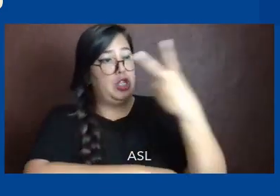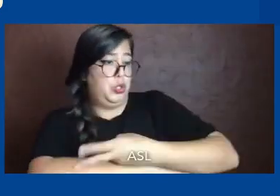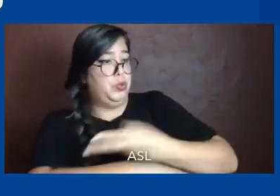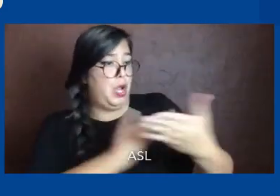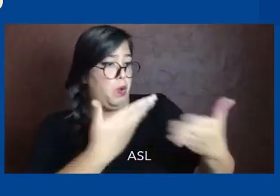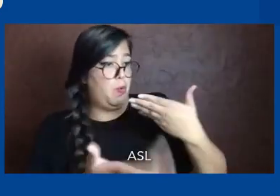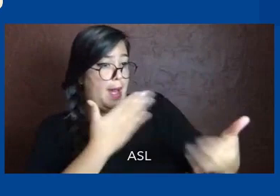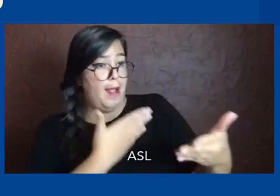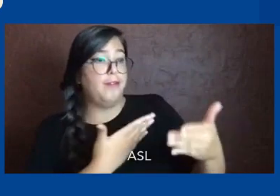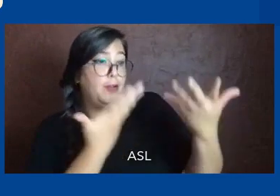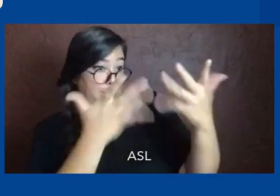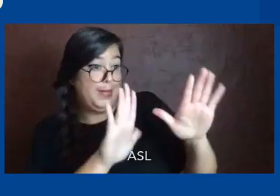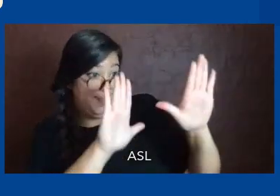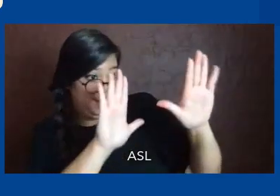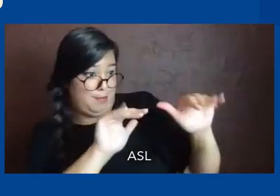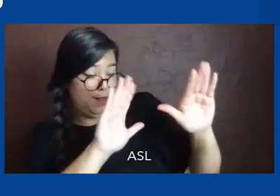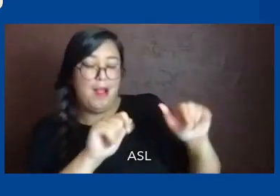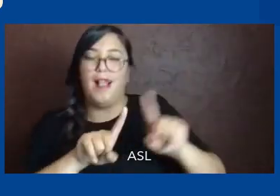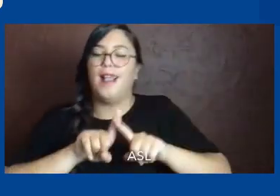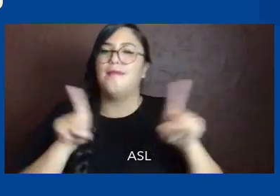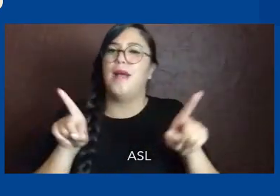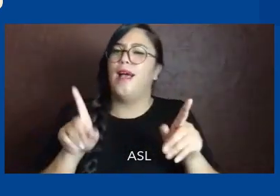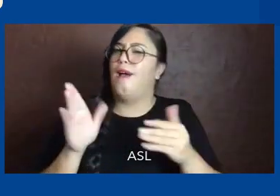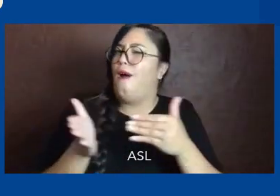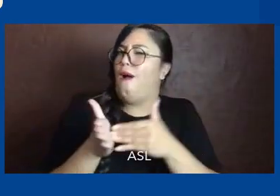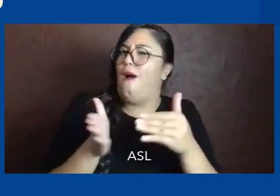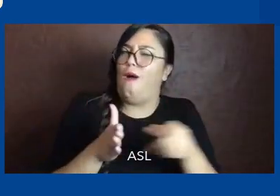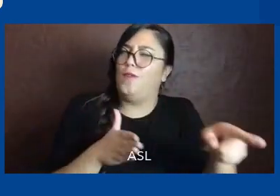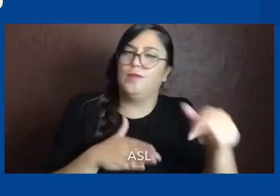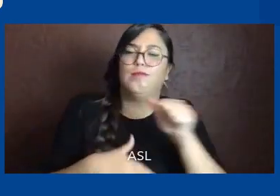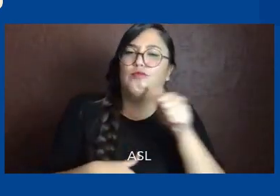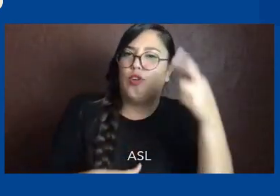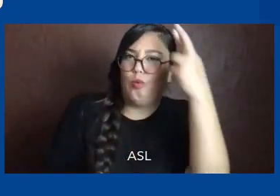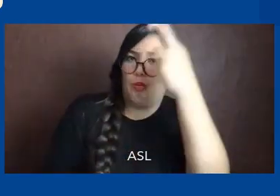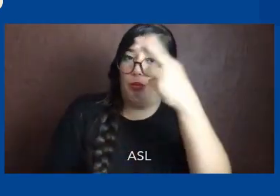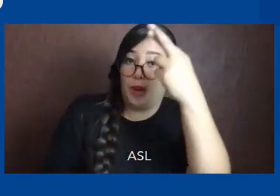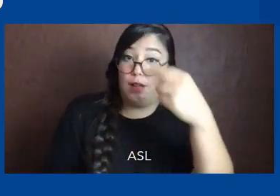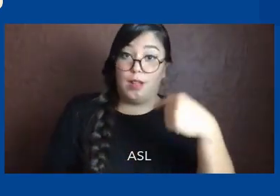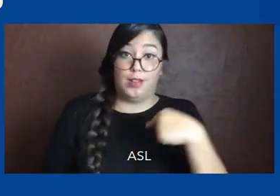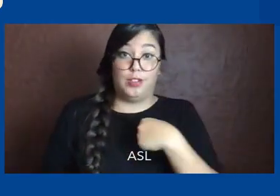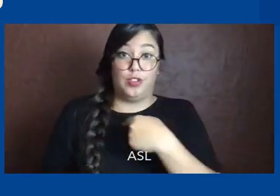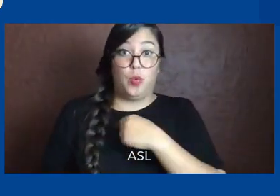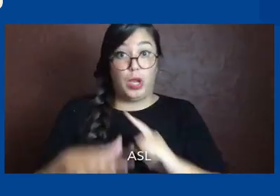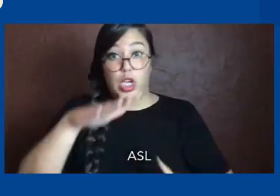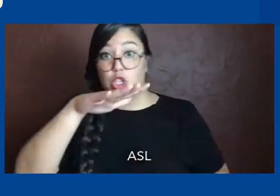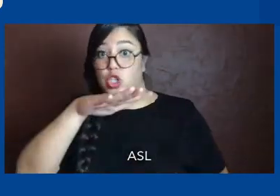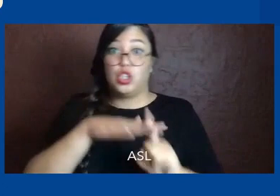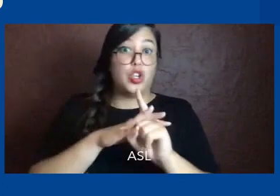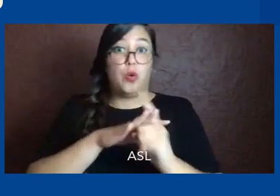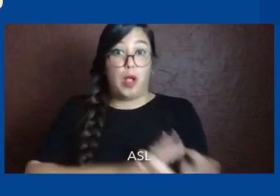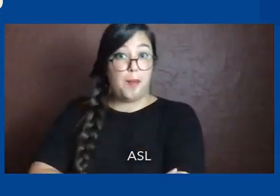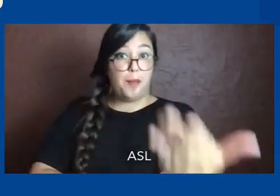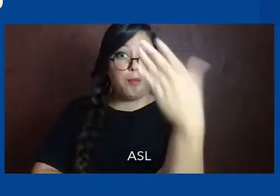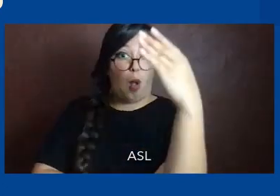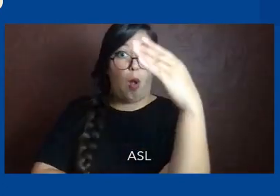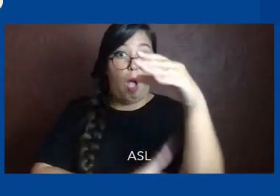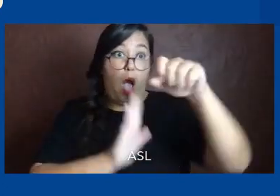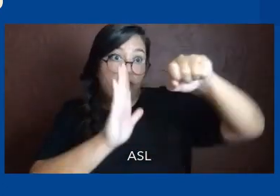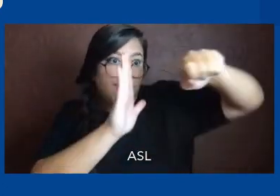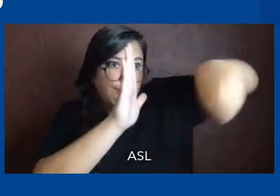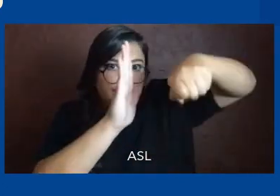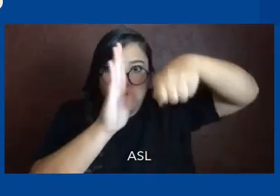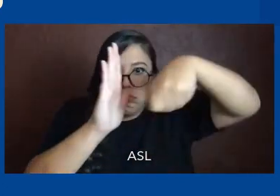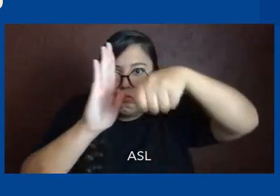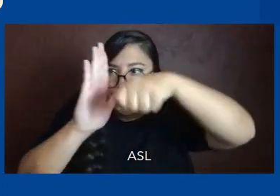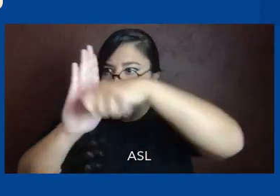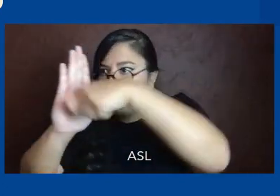realize is, for us to show up that morning and shoot what people want us to shoot is